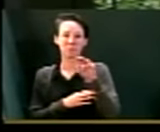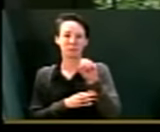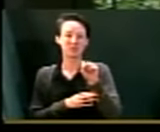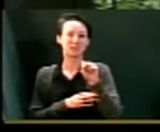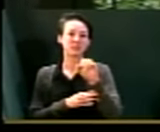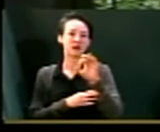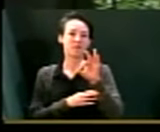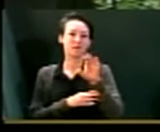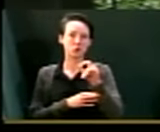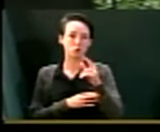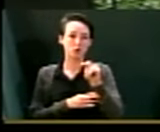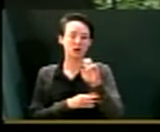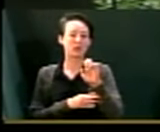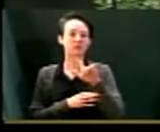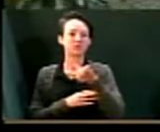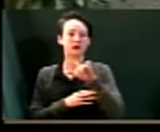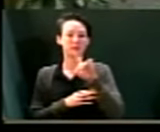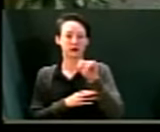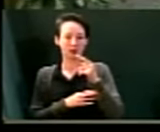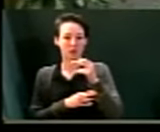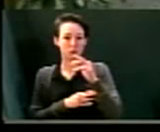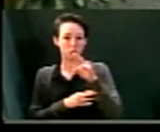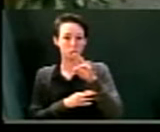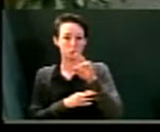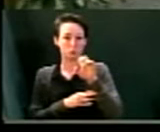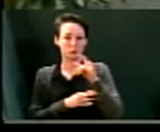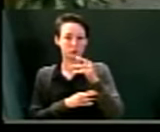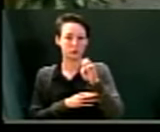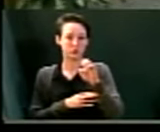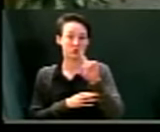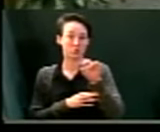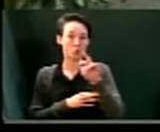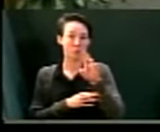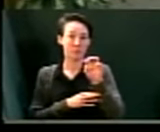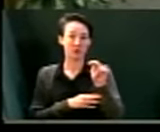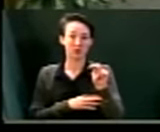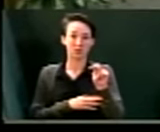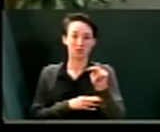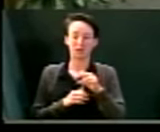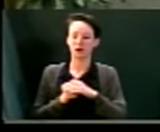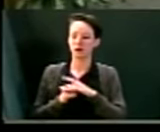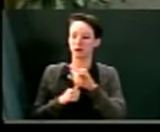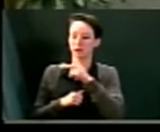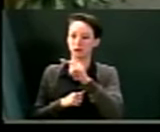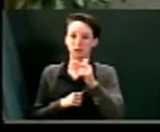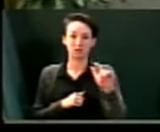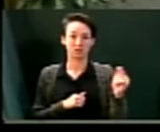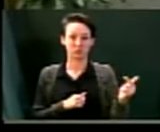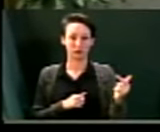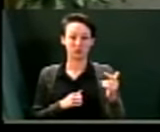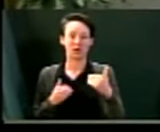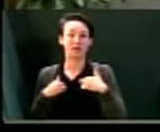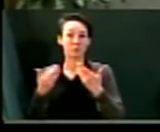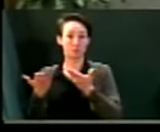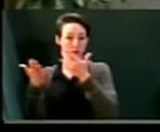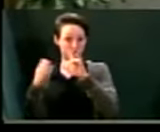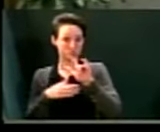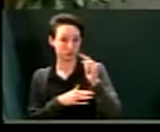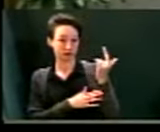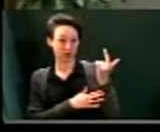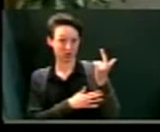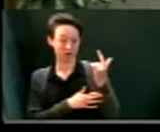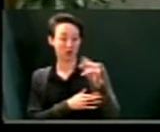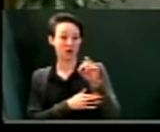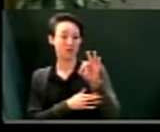Ms. Etheridge, and then you, Mr. Norman. Oh, hers is off. What? Amber seconded it, yes. So we have a motion and a second, and